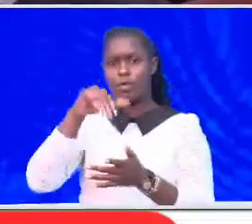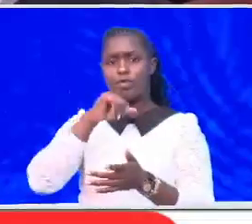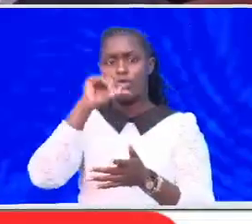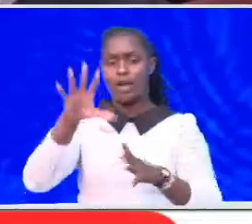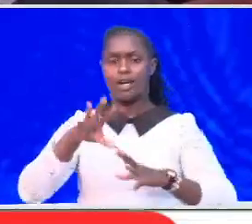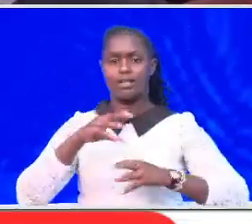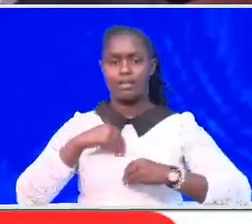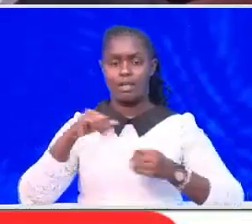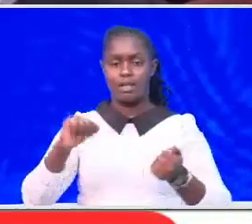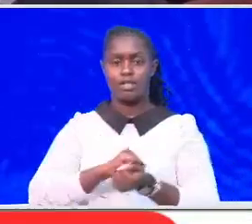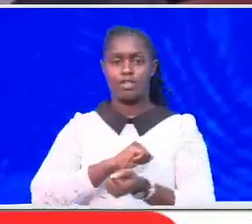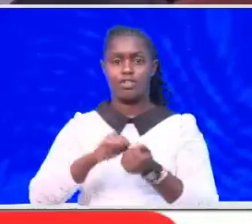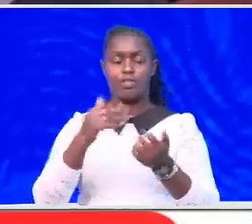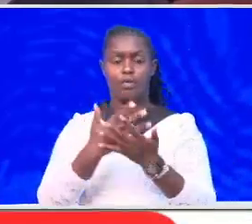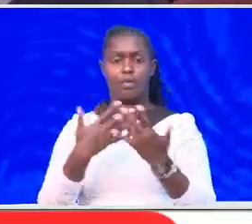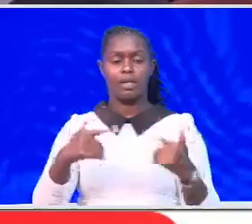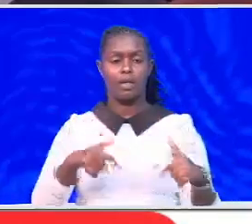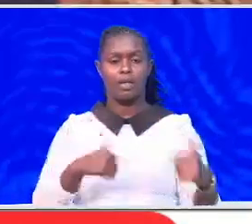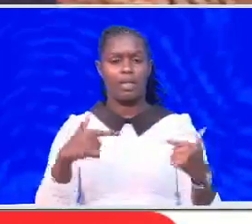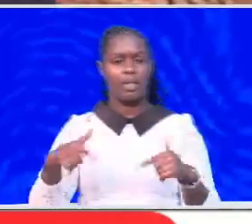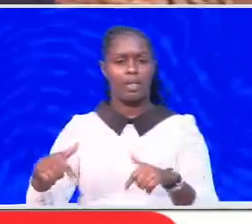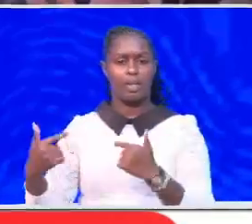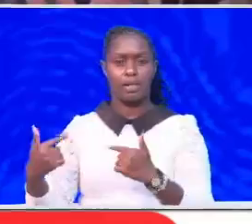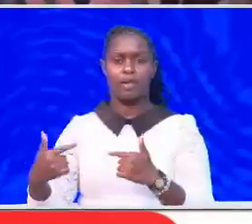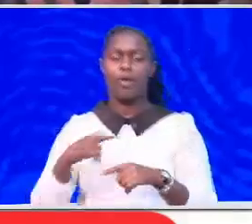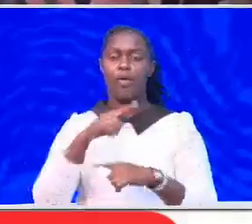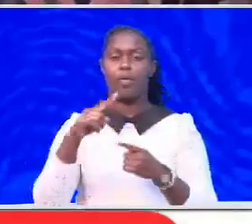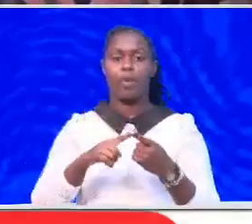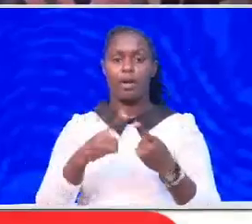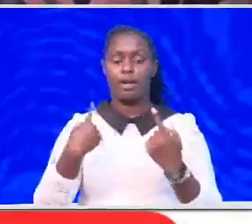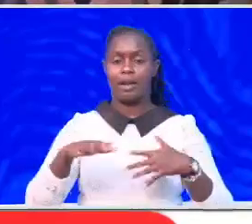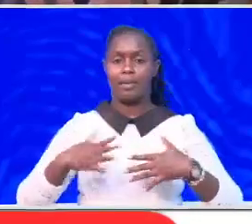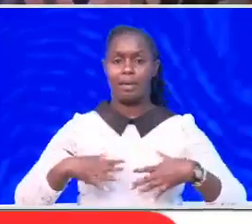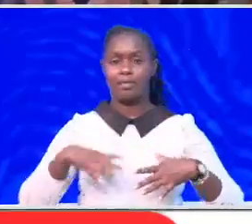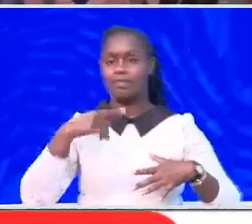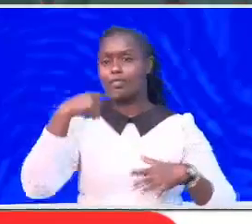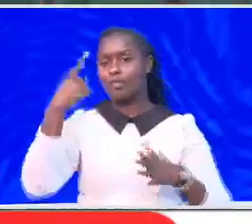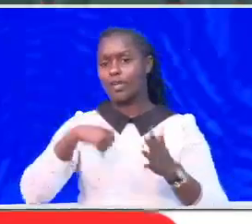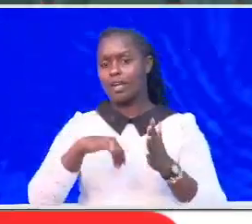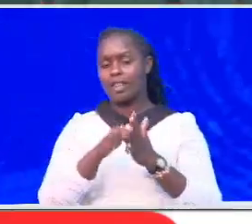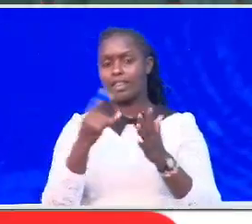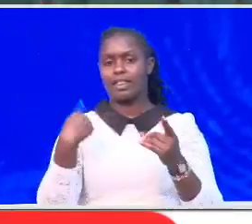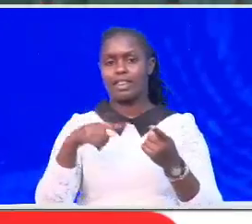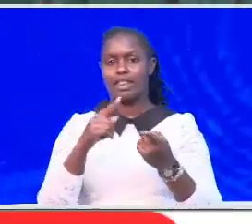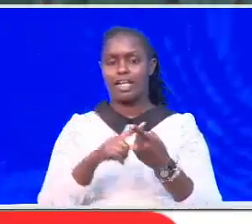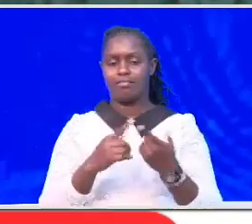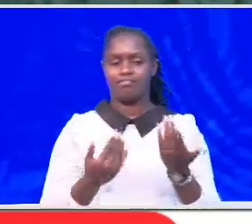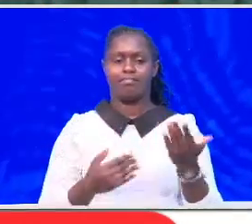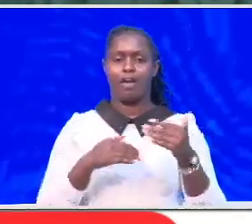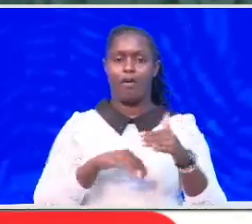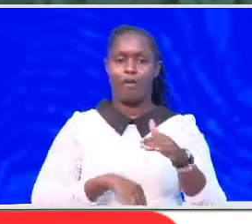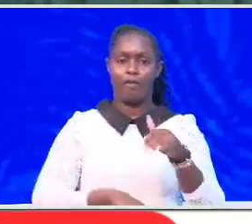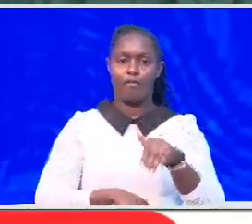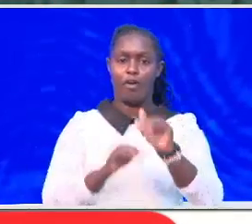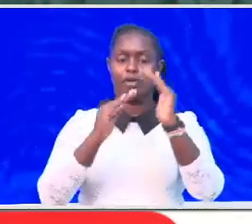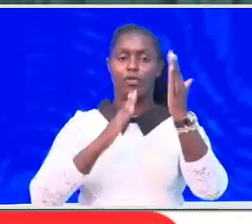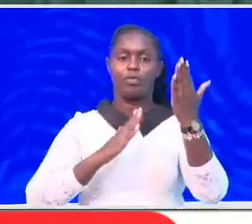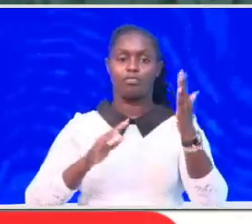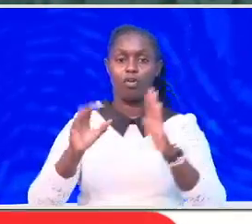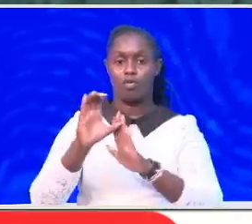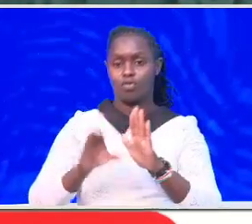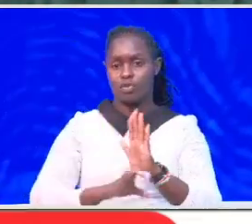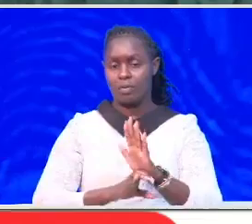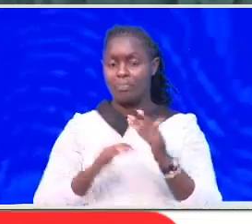destruction of property and chaos in the guise of exercising democratic rights. Ile tumekata, na hiyo sitakubali,